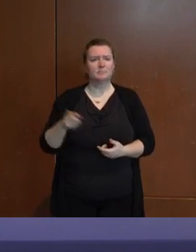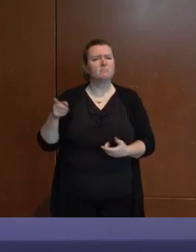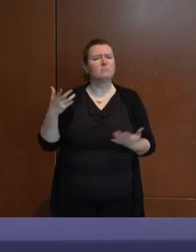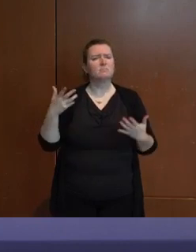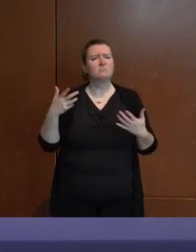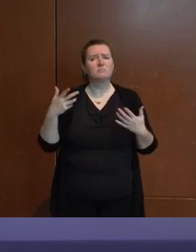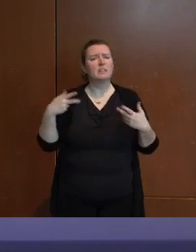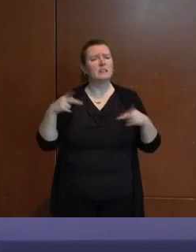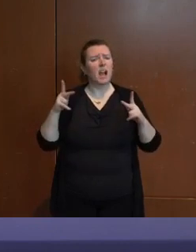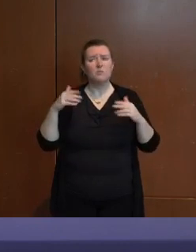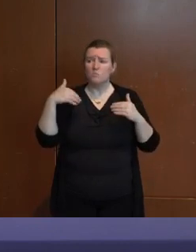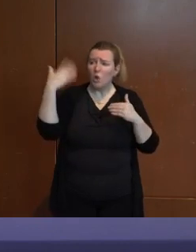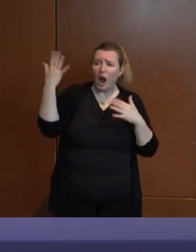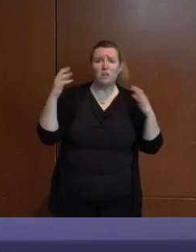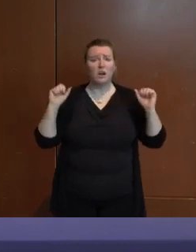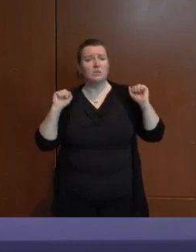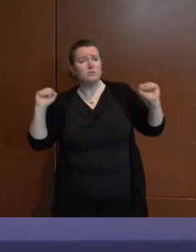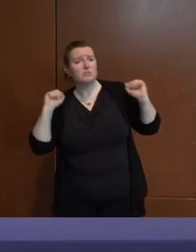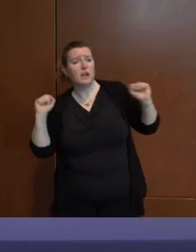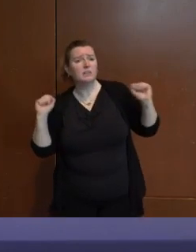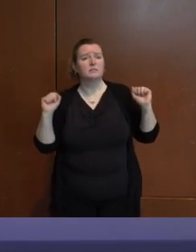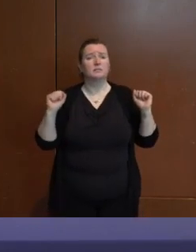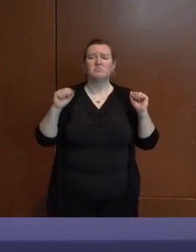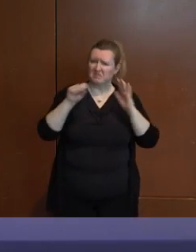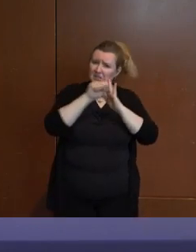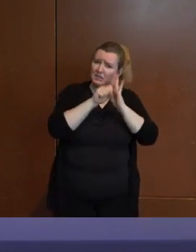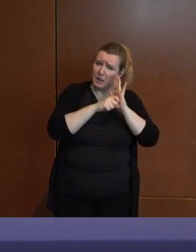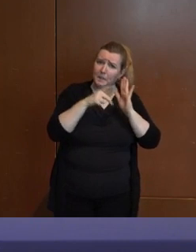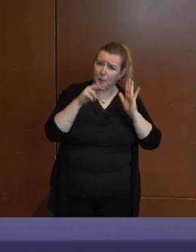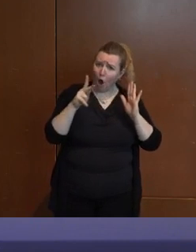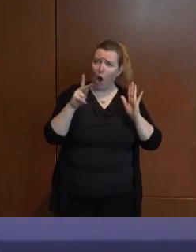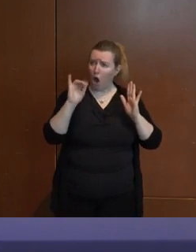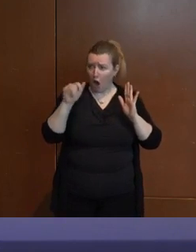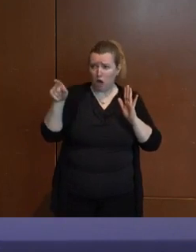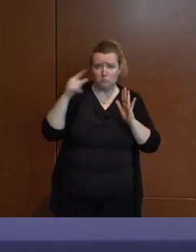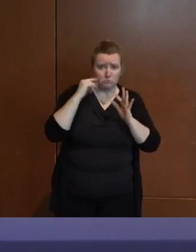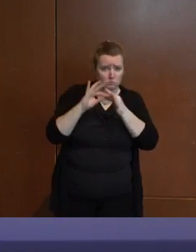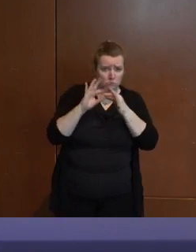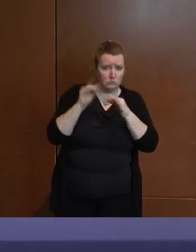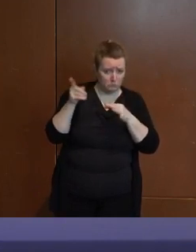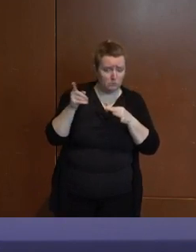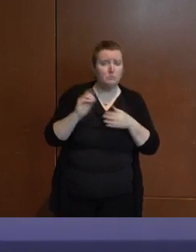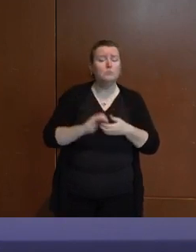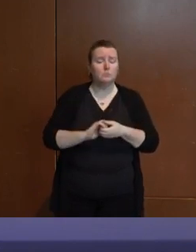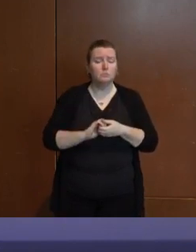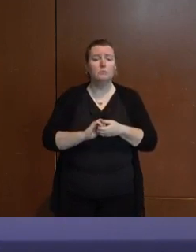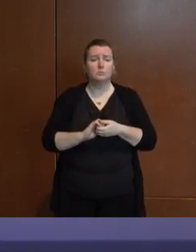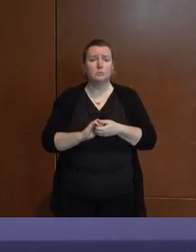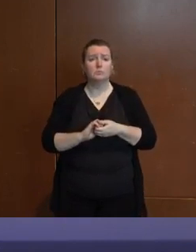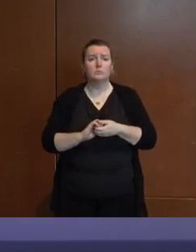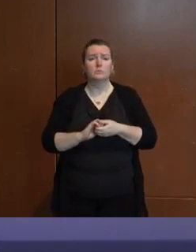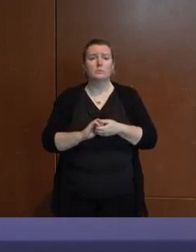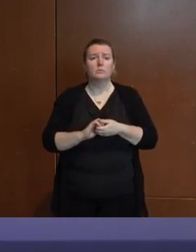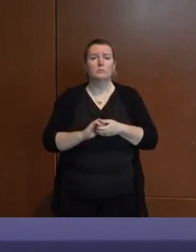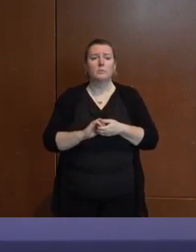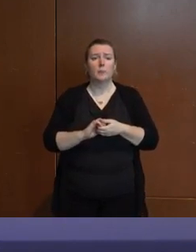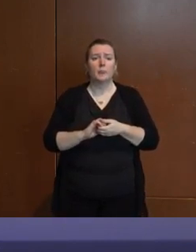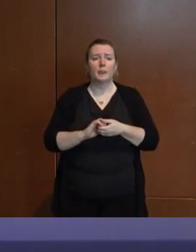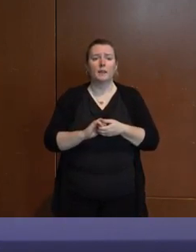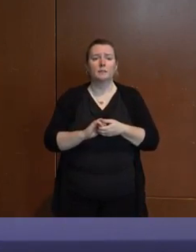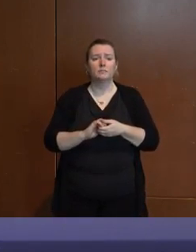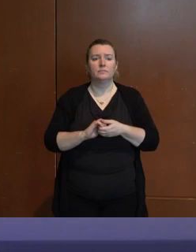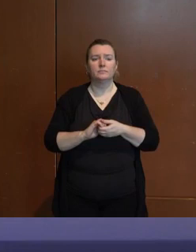example, this morning I got a picture from the Belmore Boardwalk. They shut that down for walkers. there's a person walking in traffic instead.